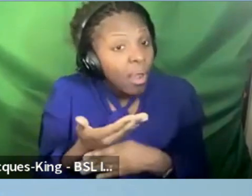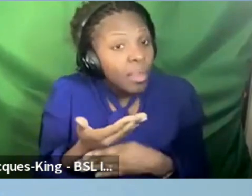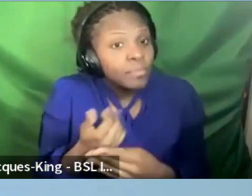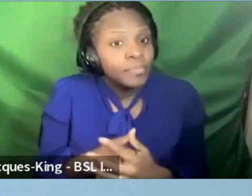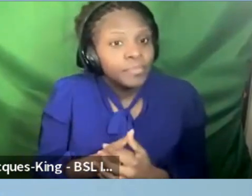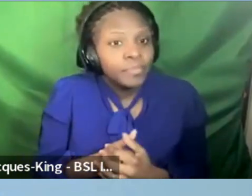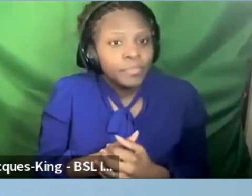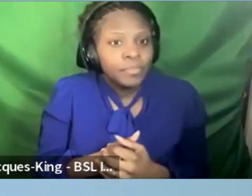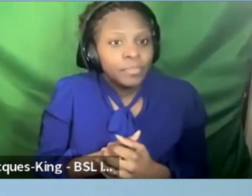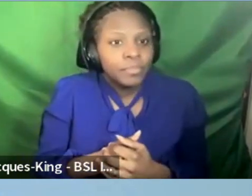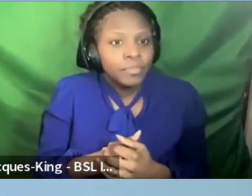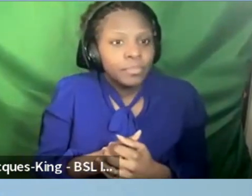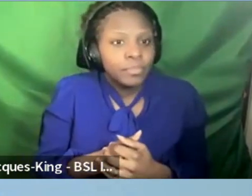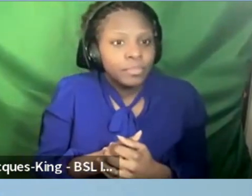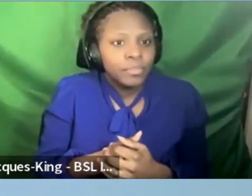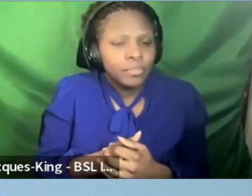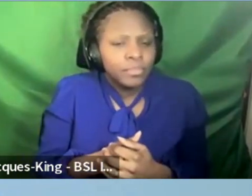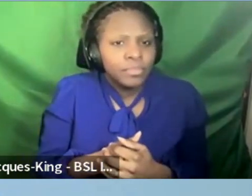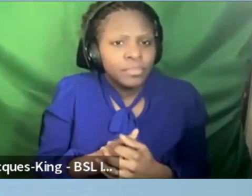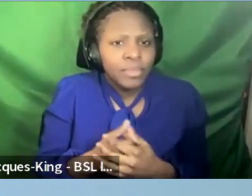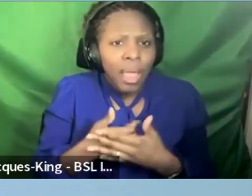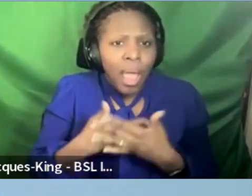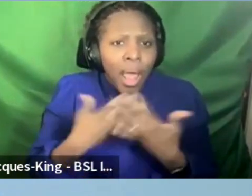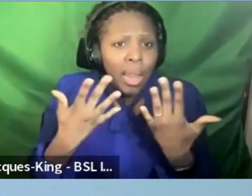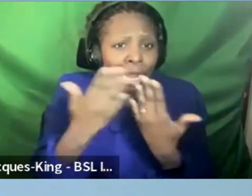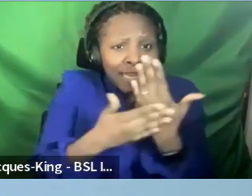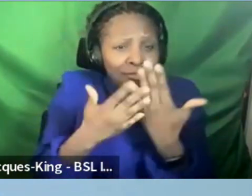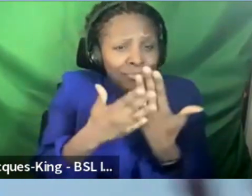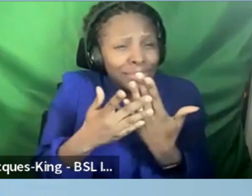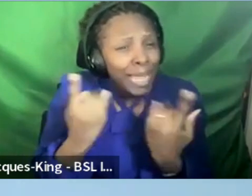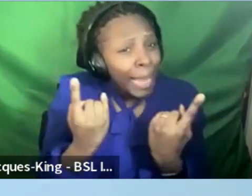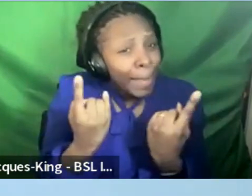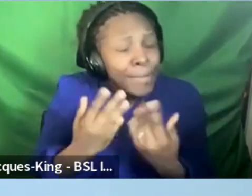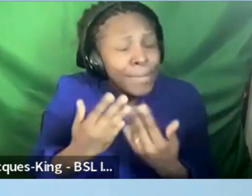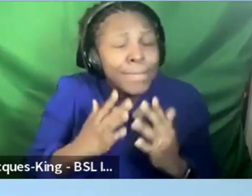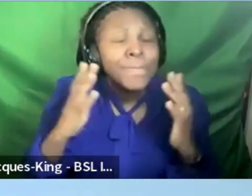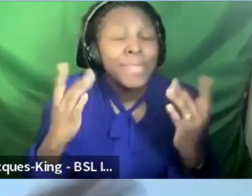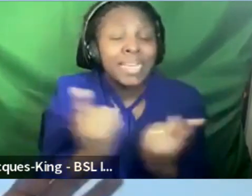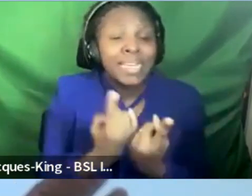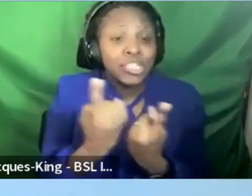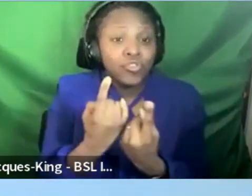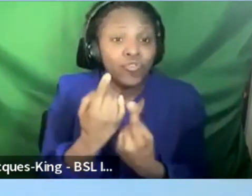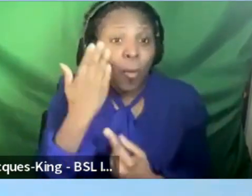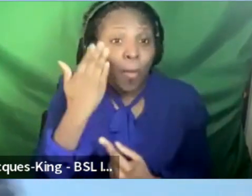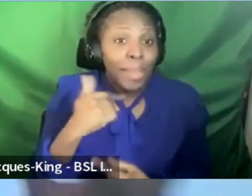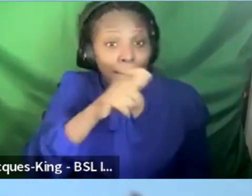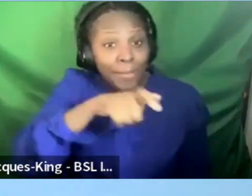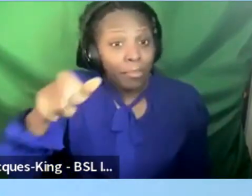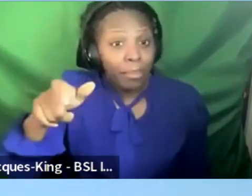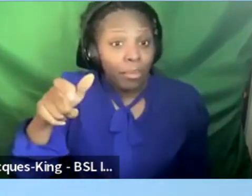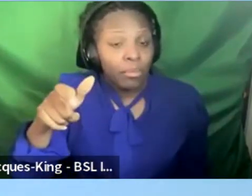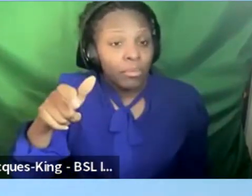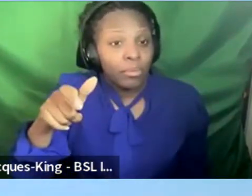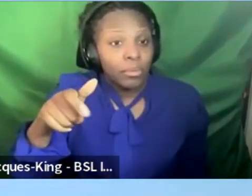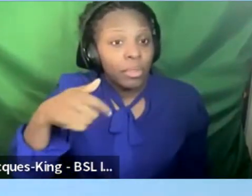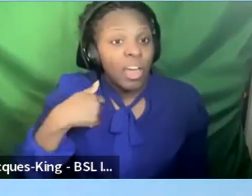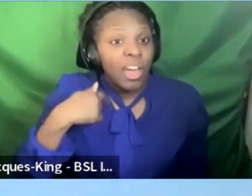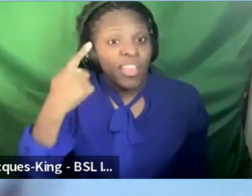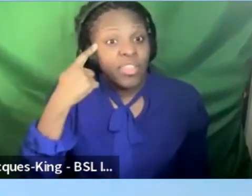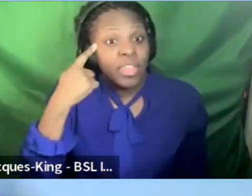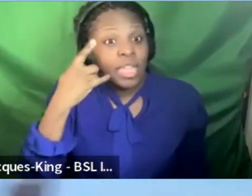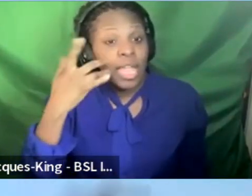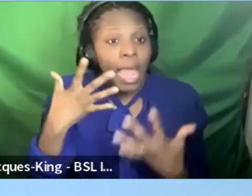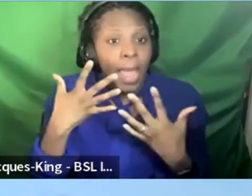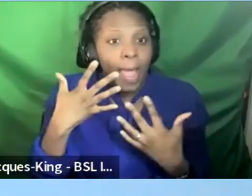work. But I'm pretty confident about that. And then, you know, lightning creams is a whole issue for black people,